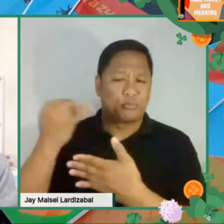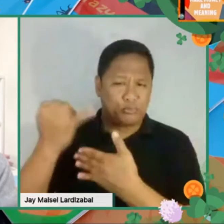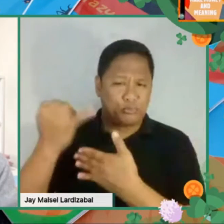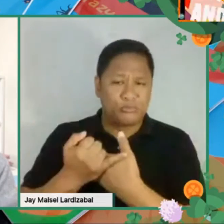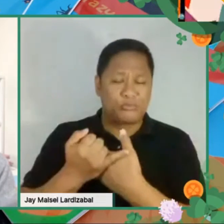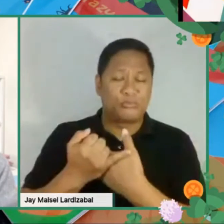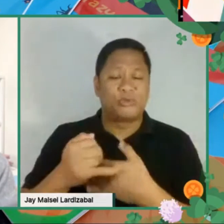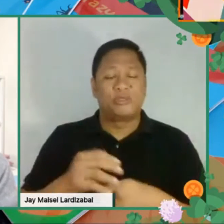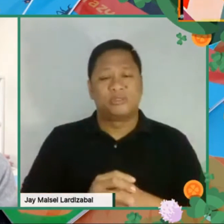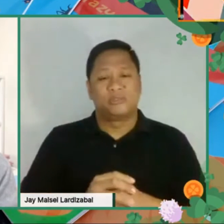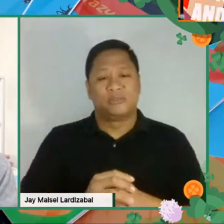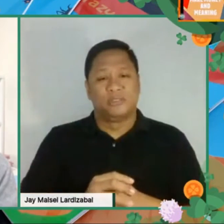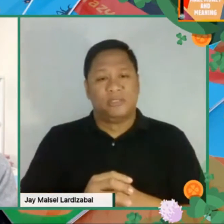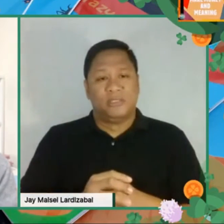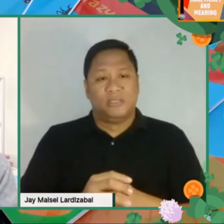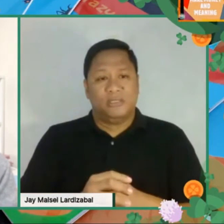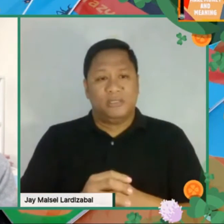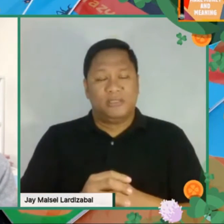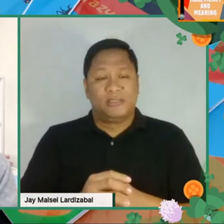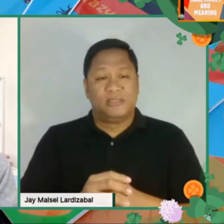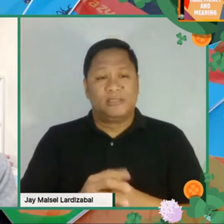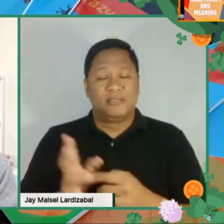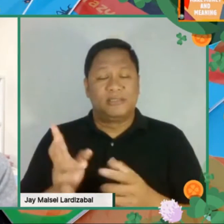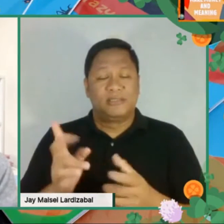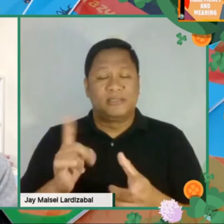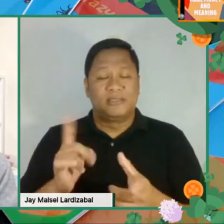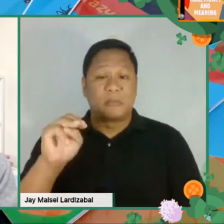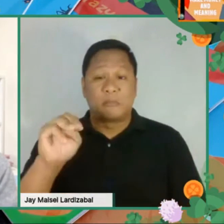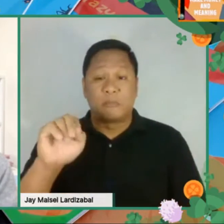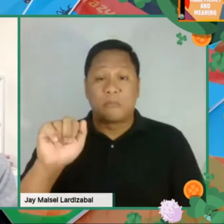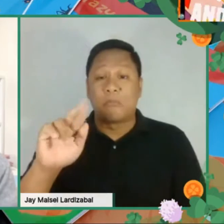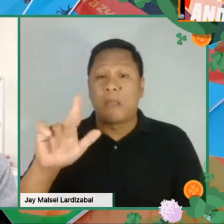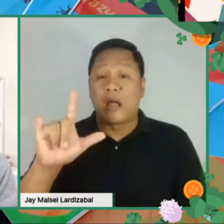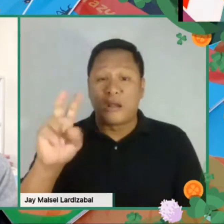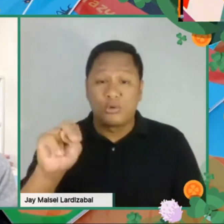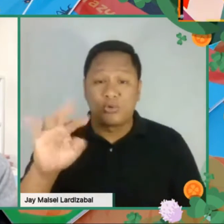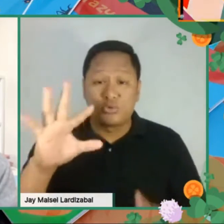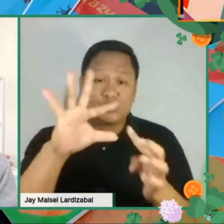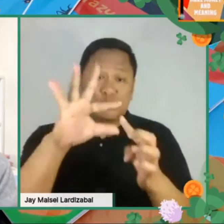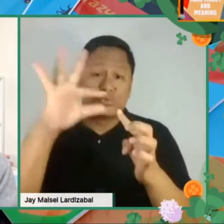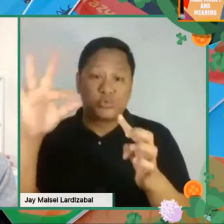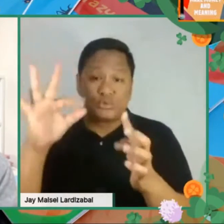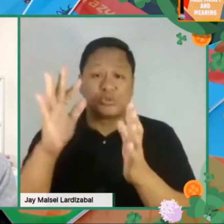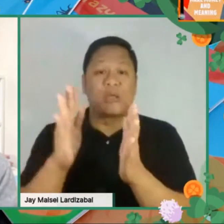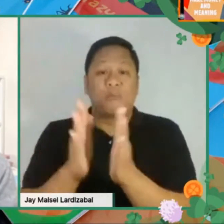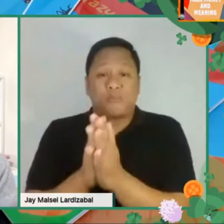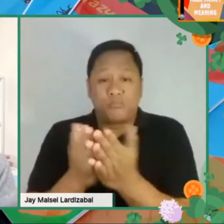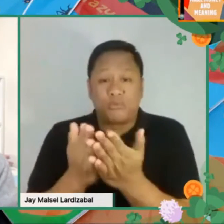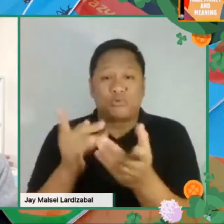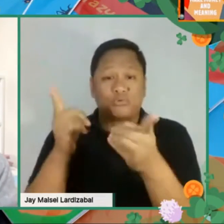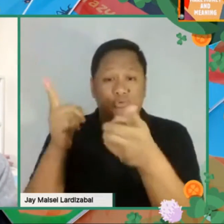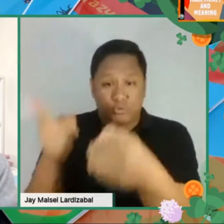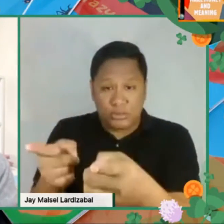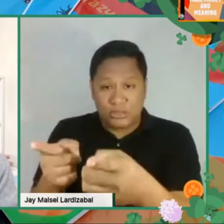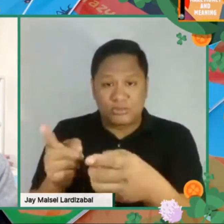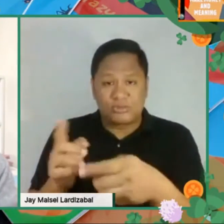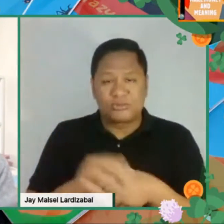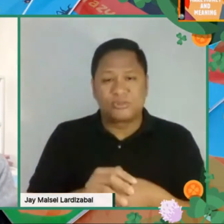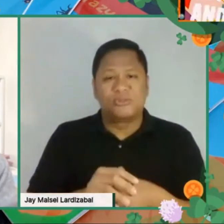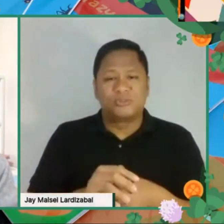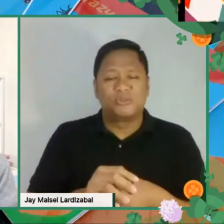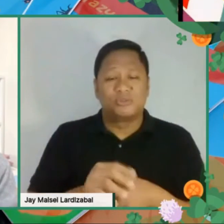project. And Marlon chose a book project, a book donation project, so he can share it with his fellow